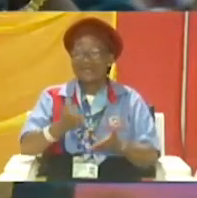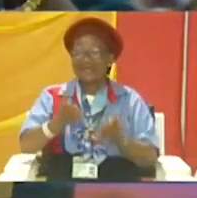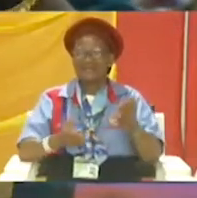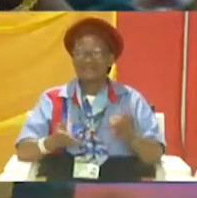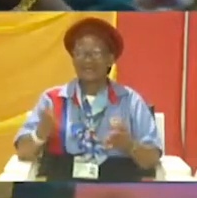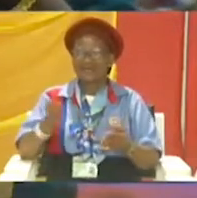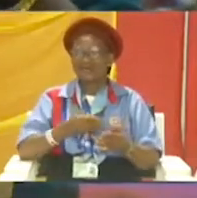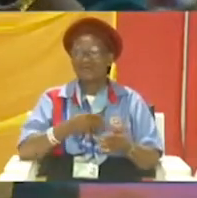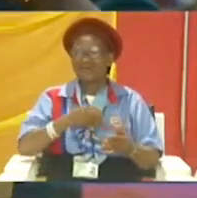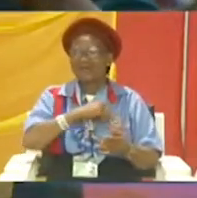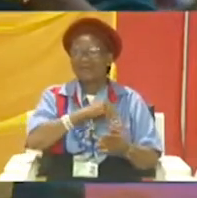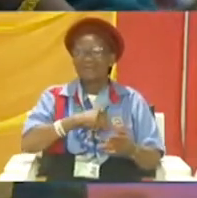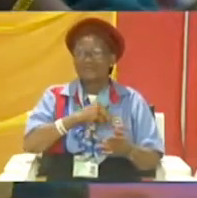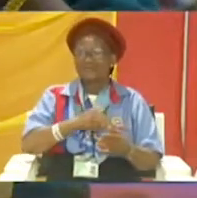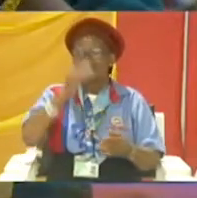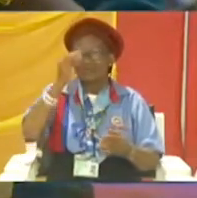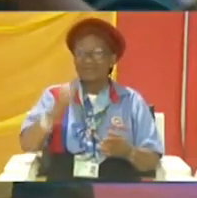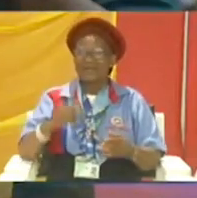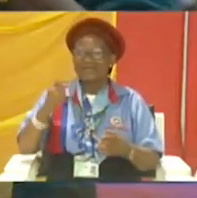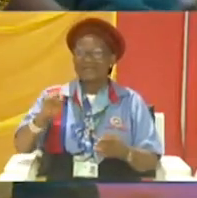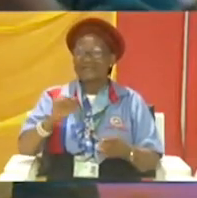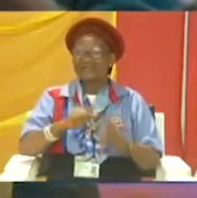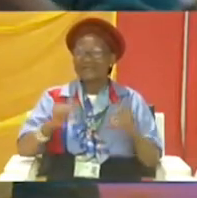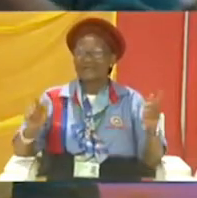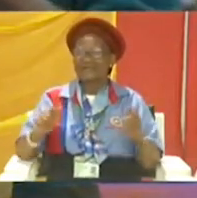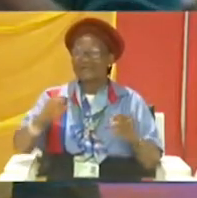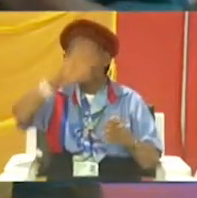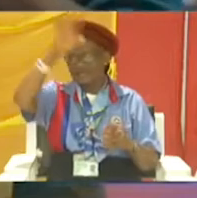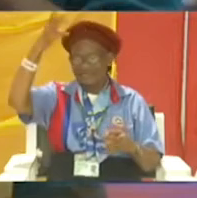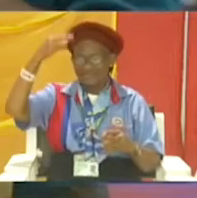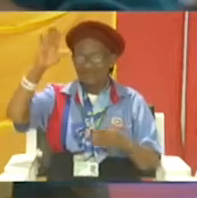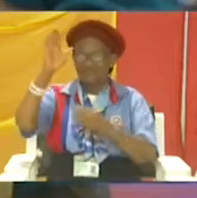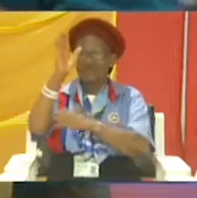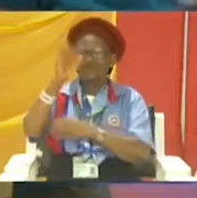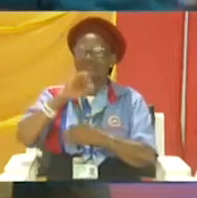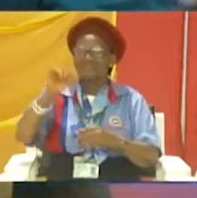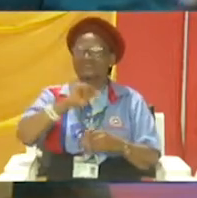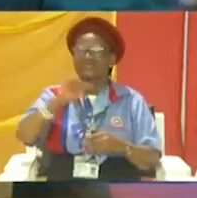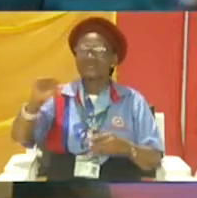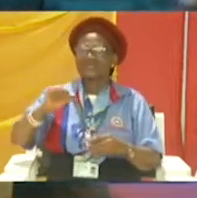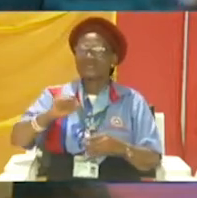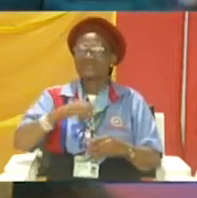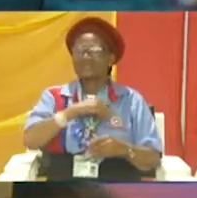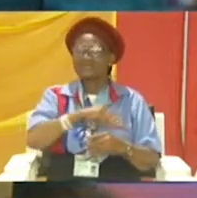mission, by the grace of God, is a mission where God